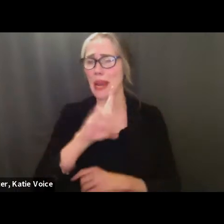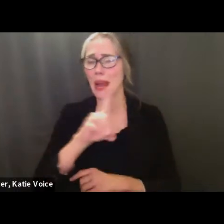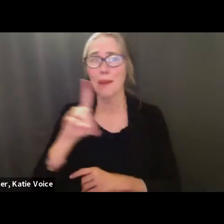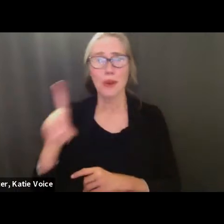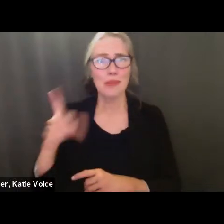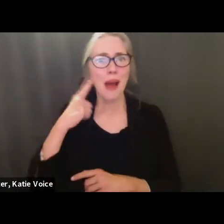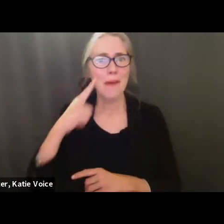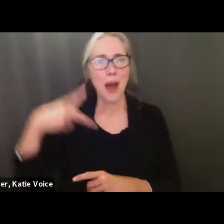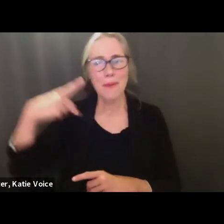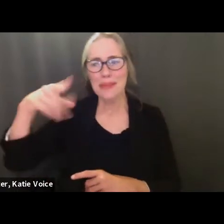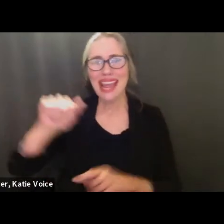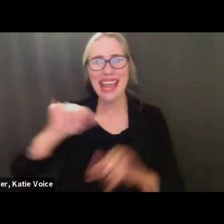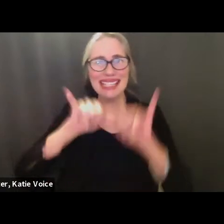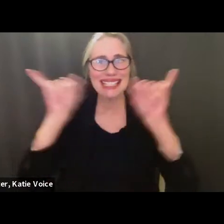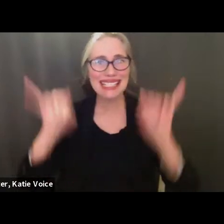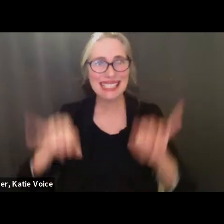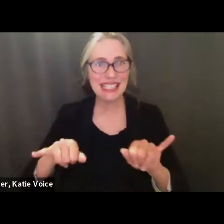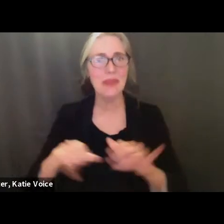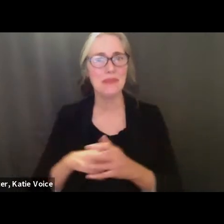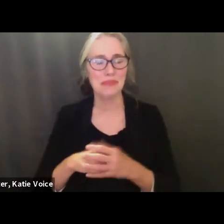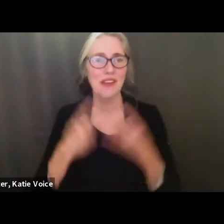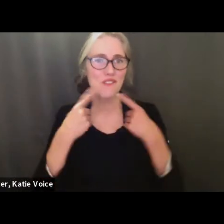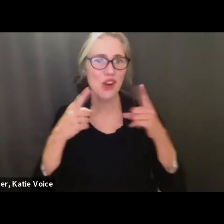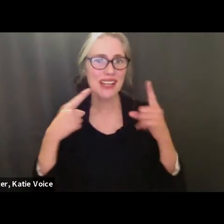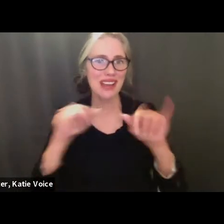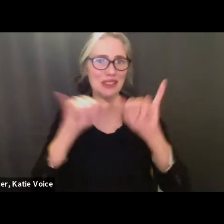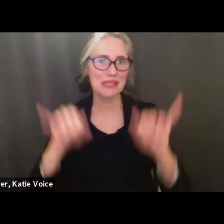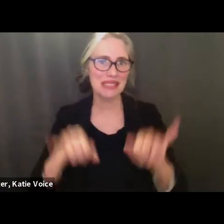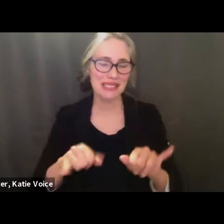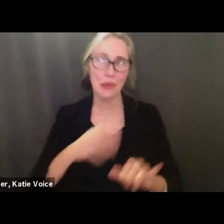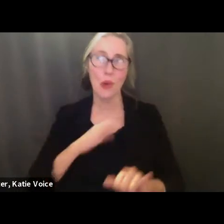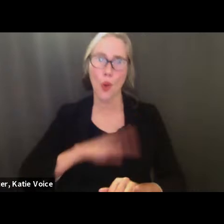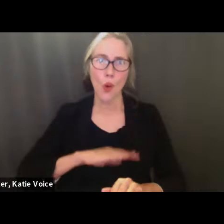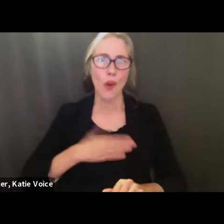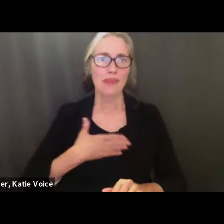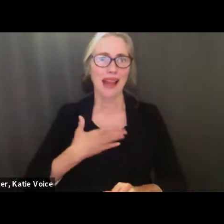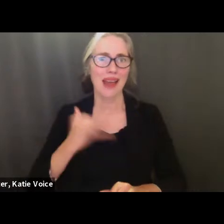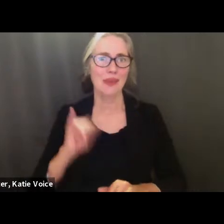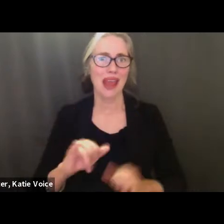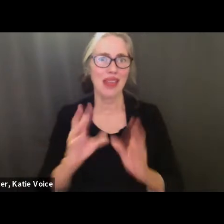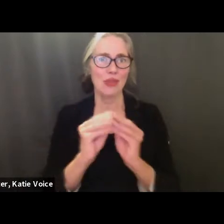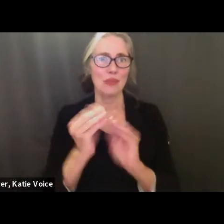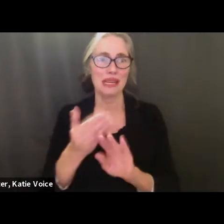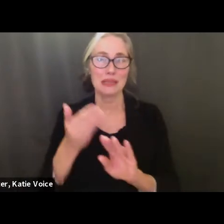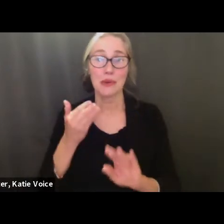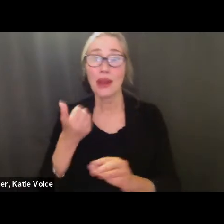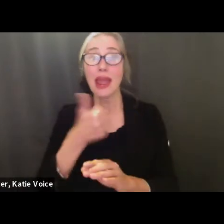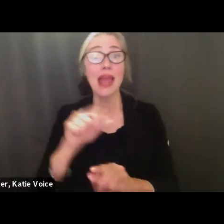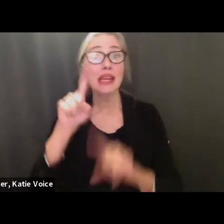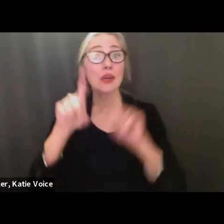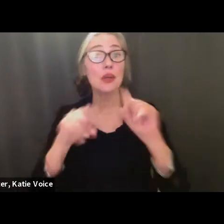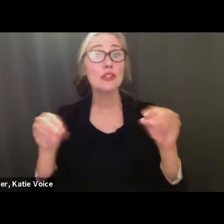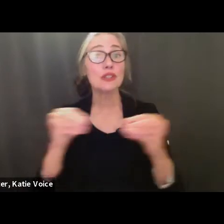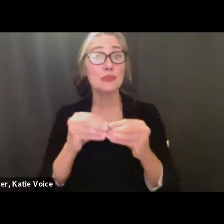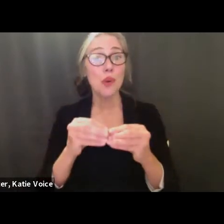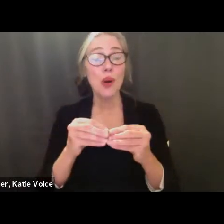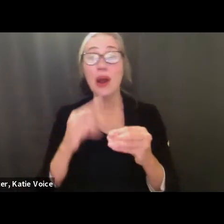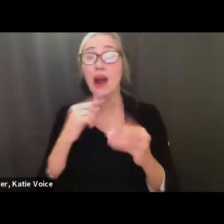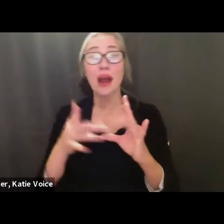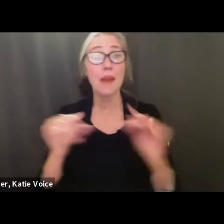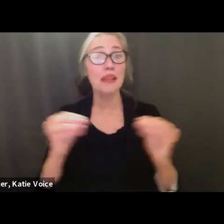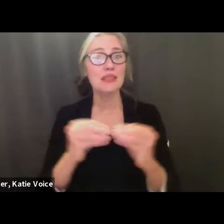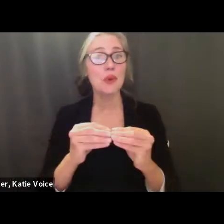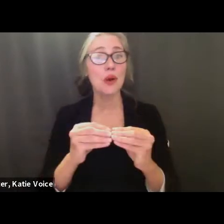glad that we're completed that issue. Indeed. Yes. Any other questions or comments? Seeing and hearing none, I would